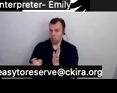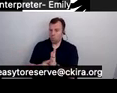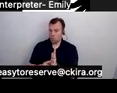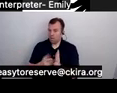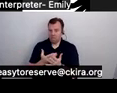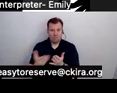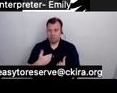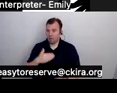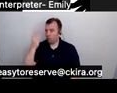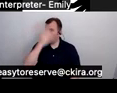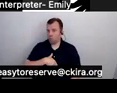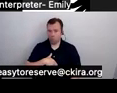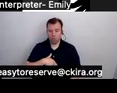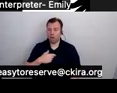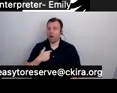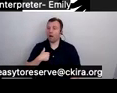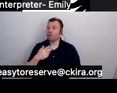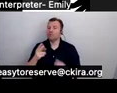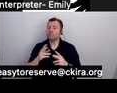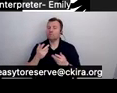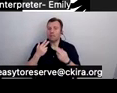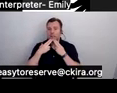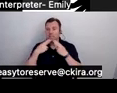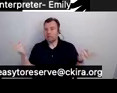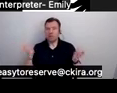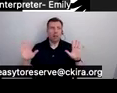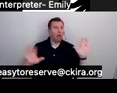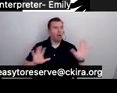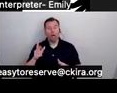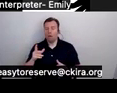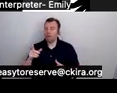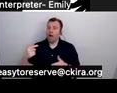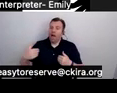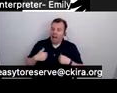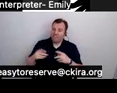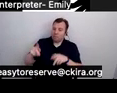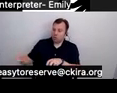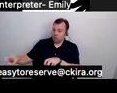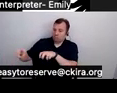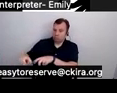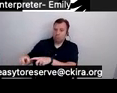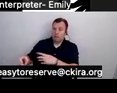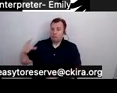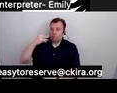really just did, I was too naive to really understand. So have someone take a look at that grant with you. It can really be helpful.